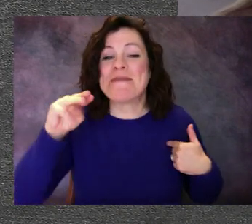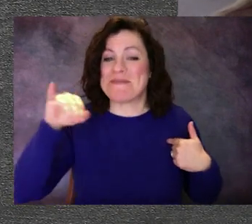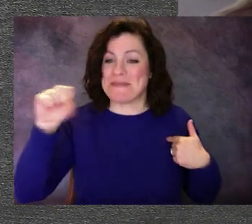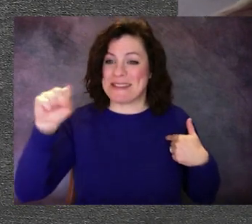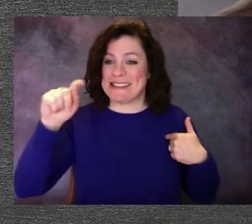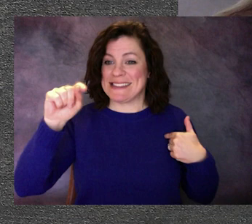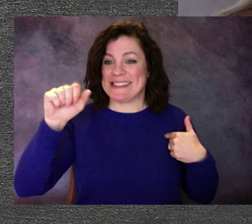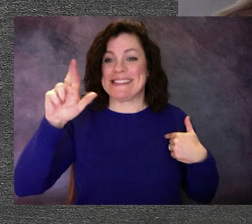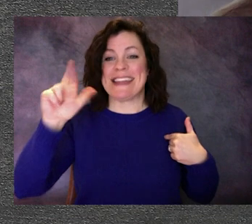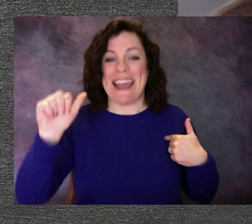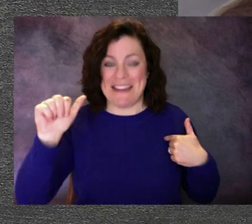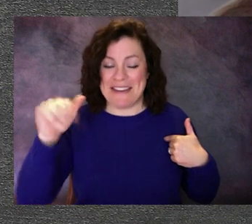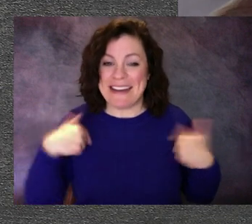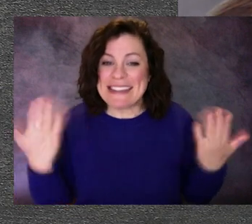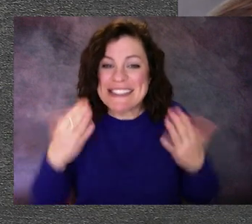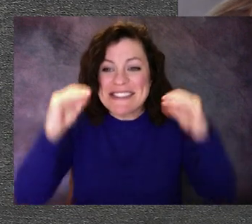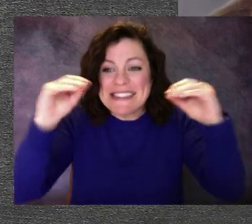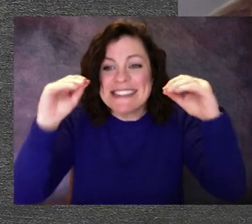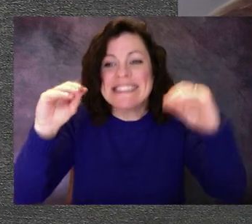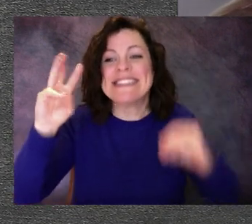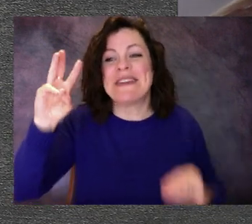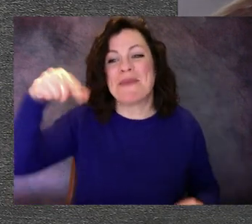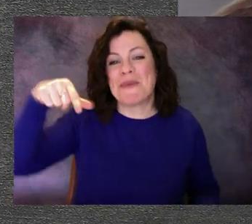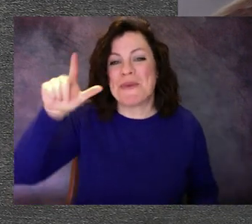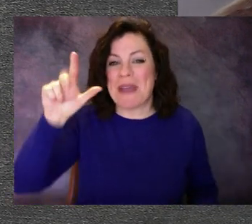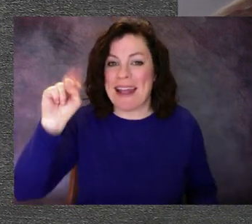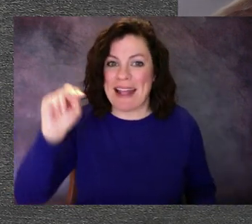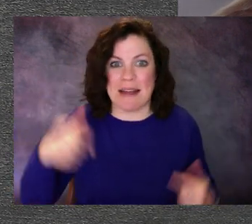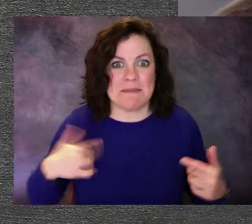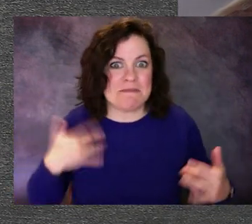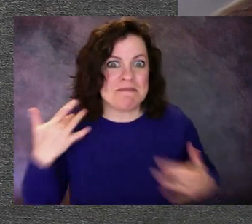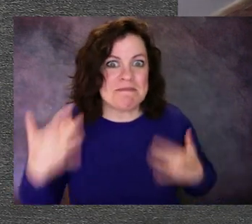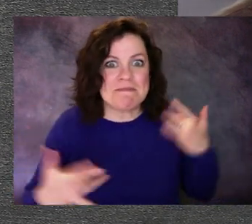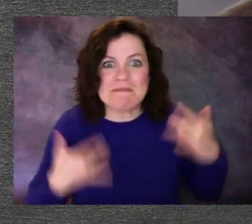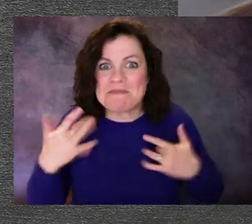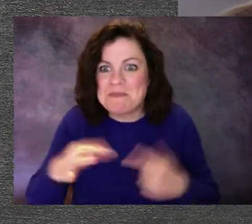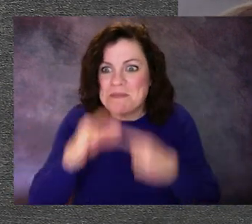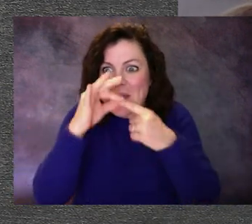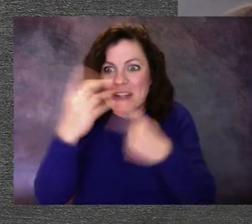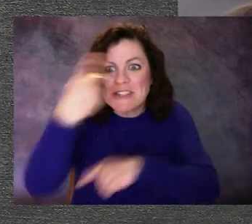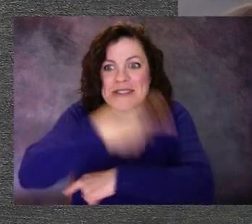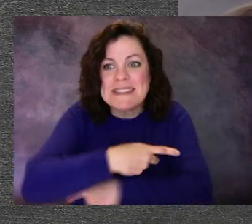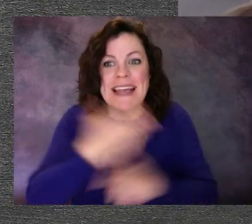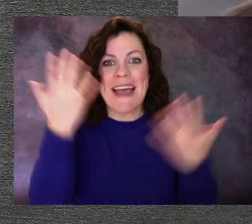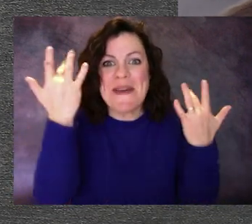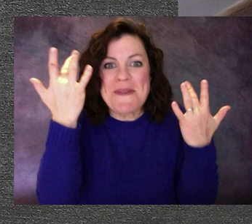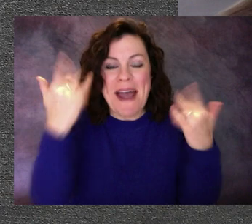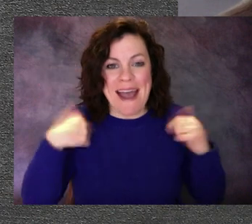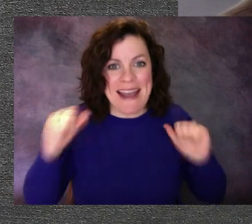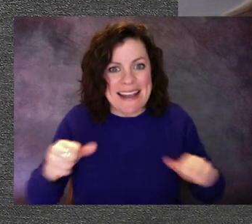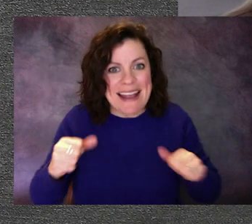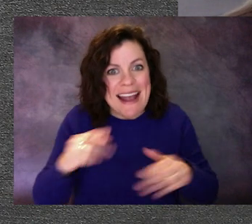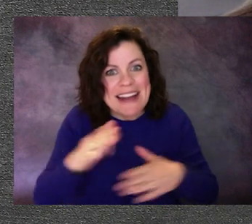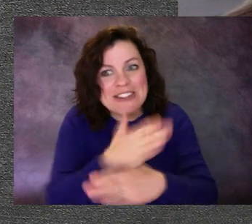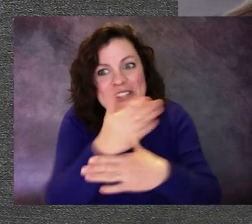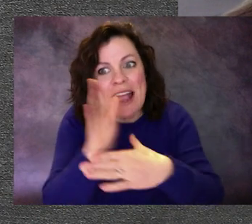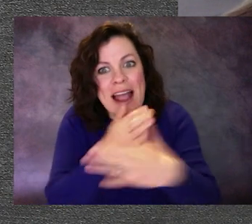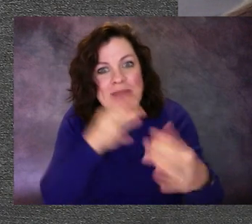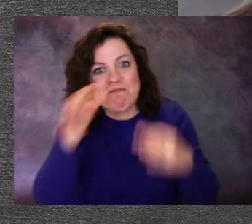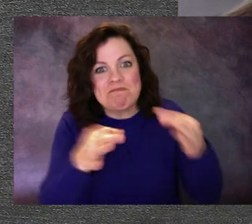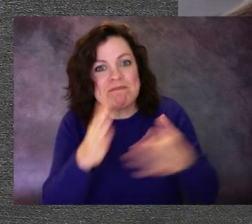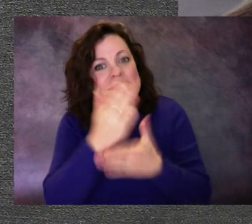for WQLN, and today is a very special day for me. I can't wait to share with you some of my very